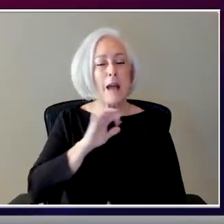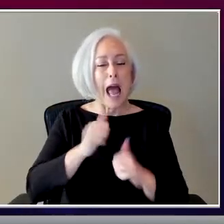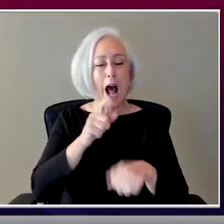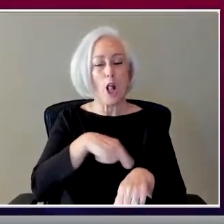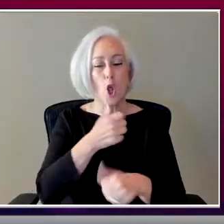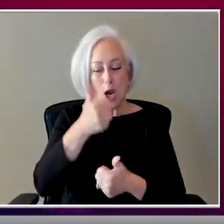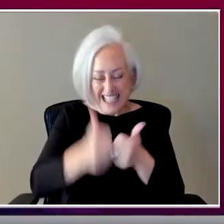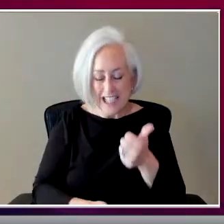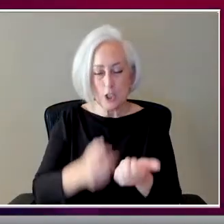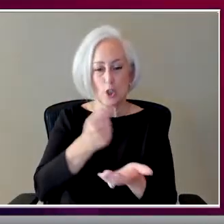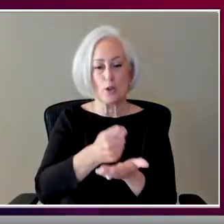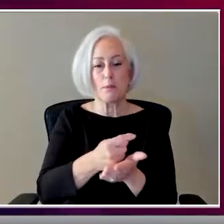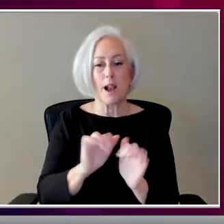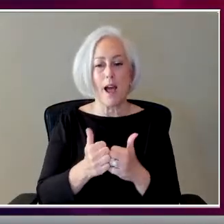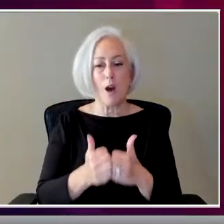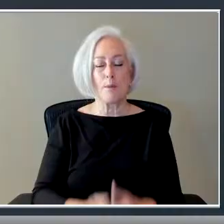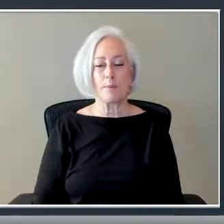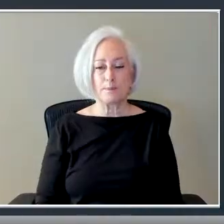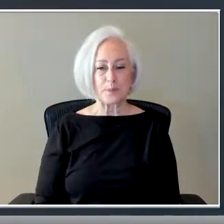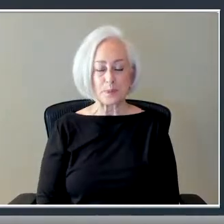it?